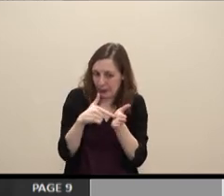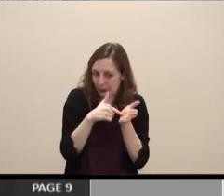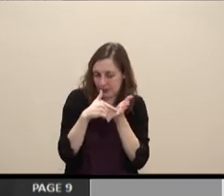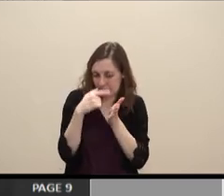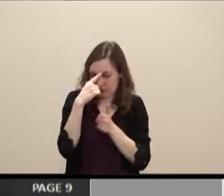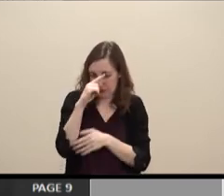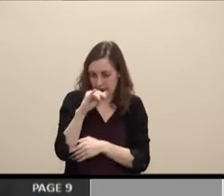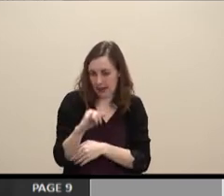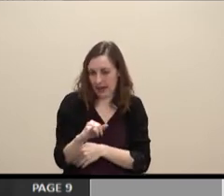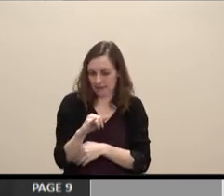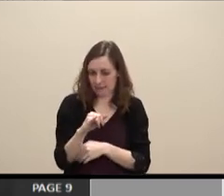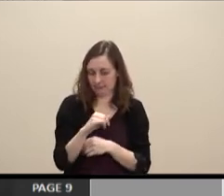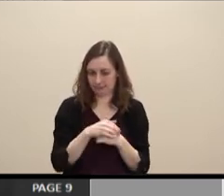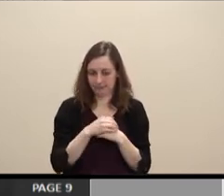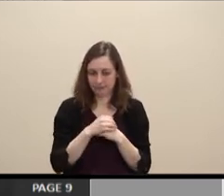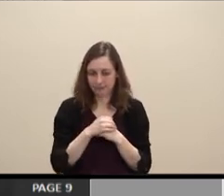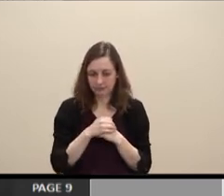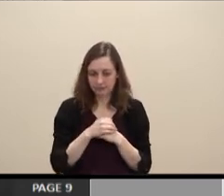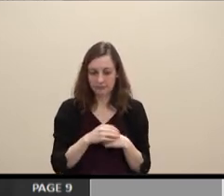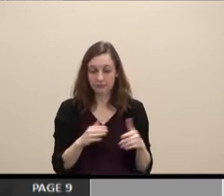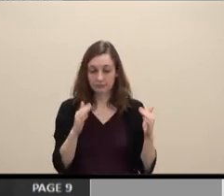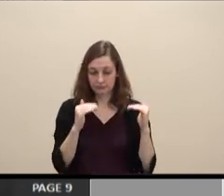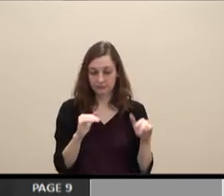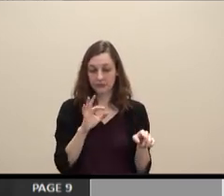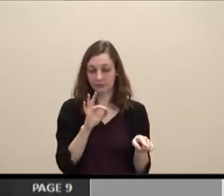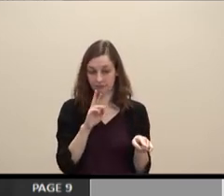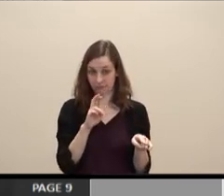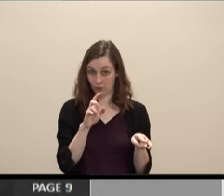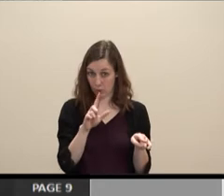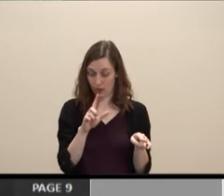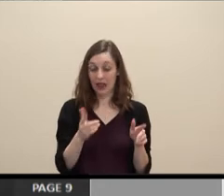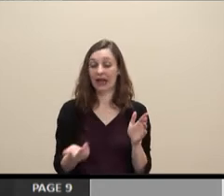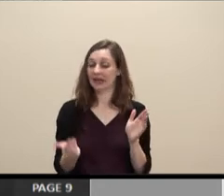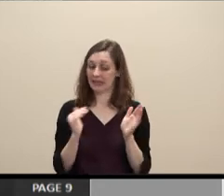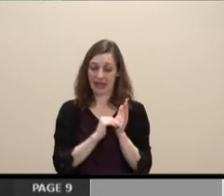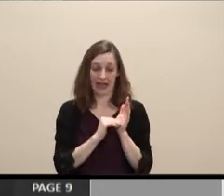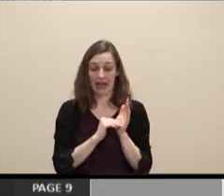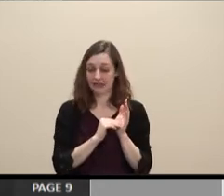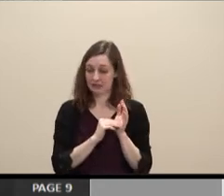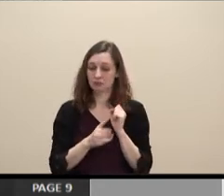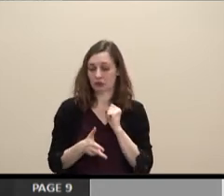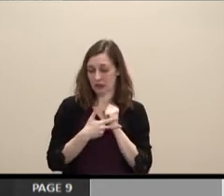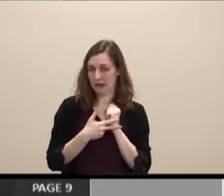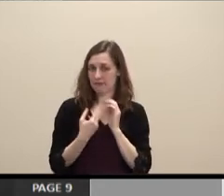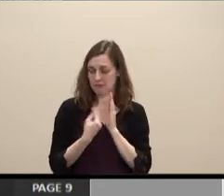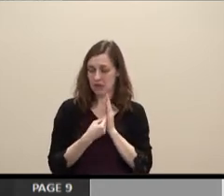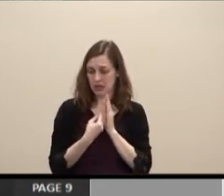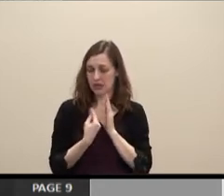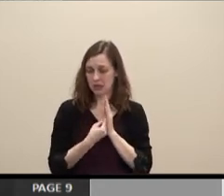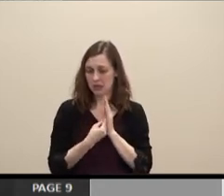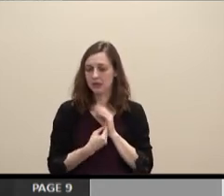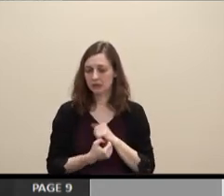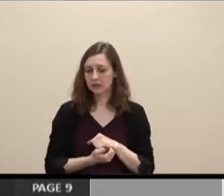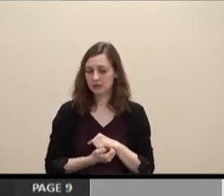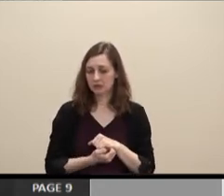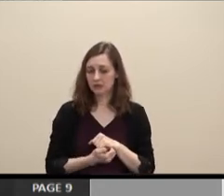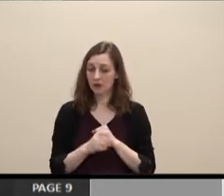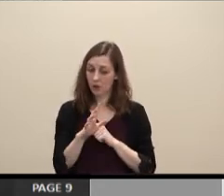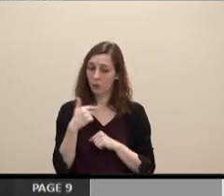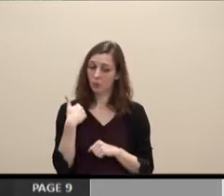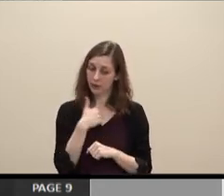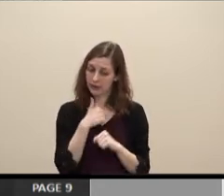August in our utility budgets. Fuel, again, weren't running buses. We did continue to